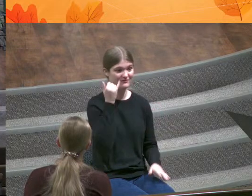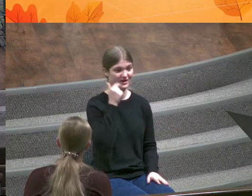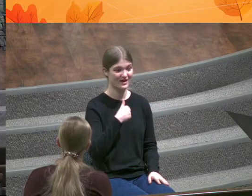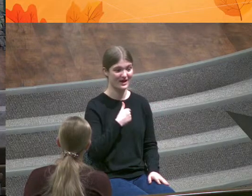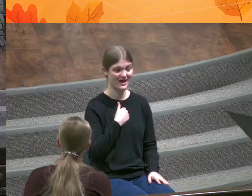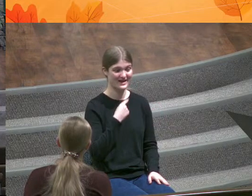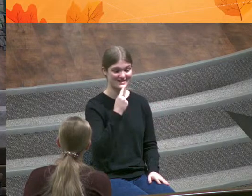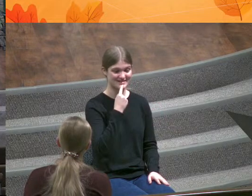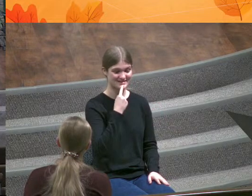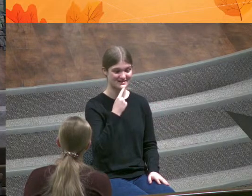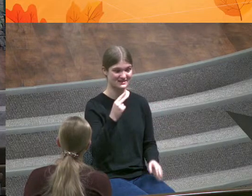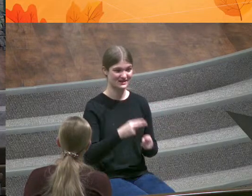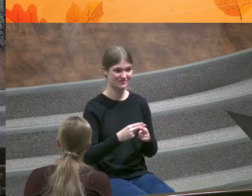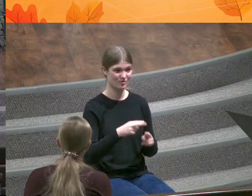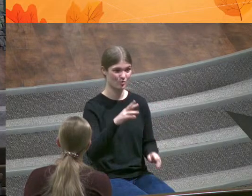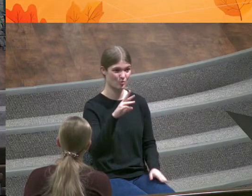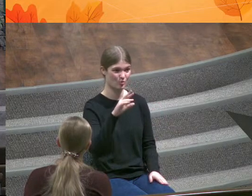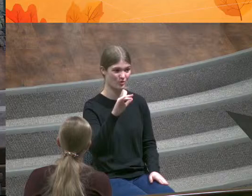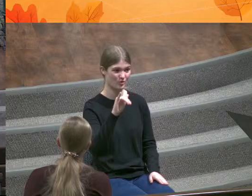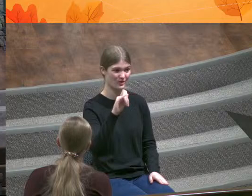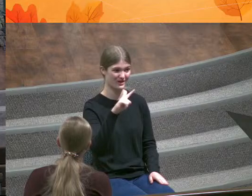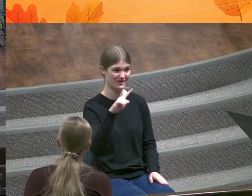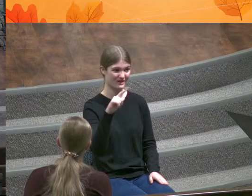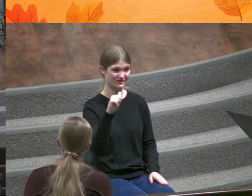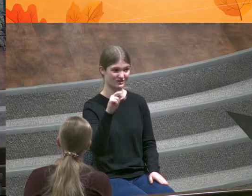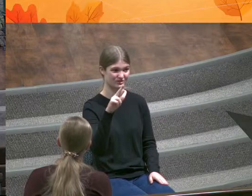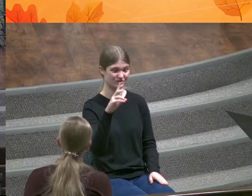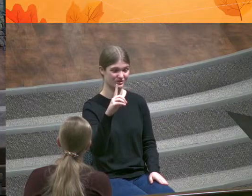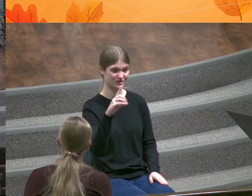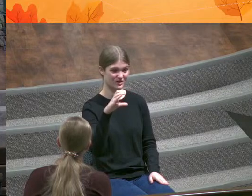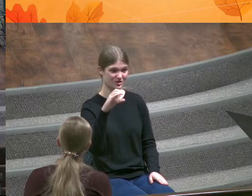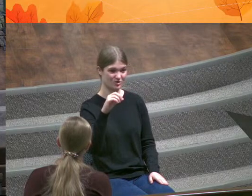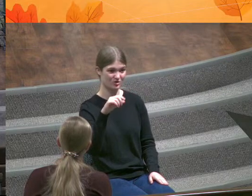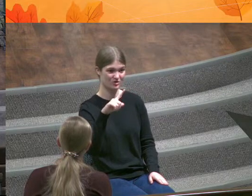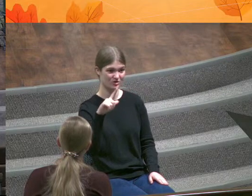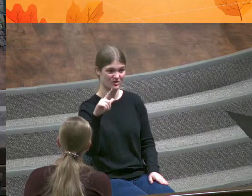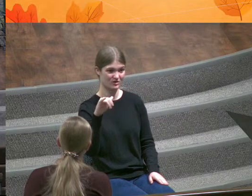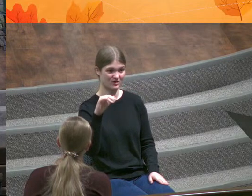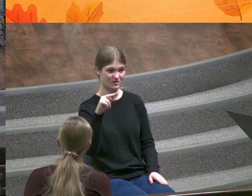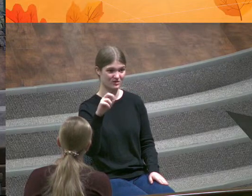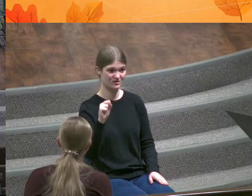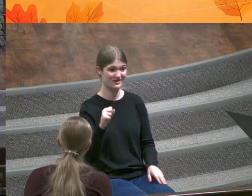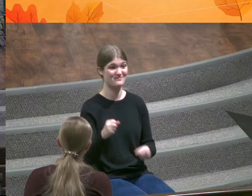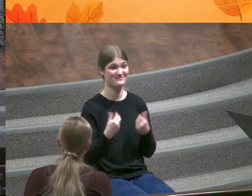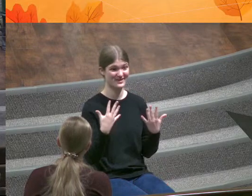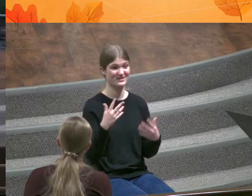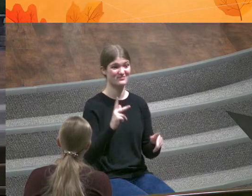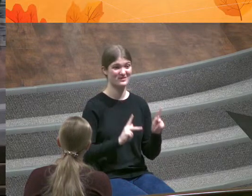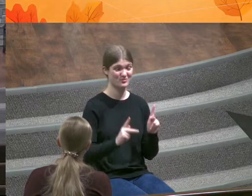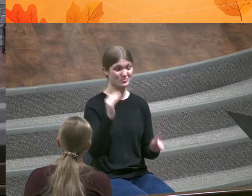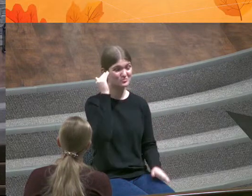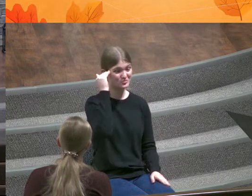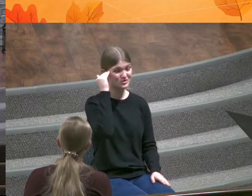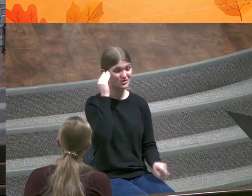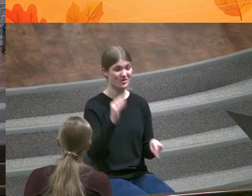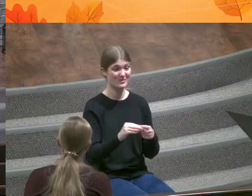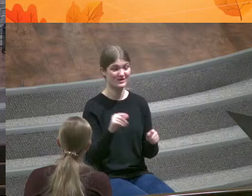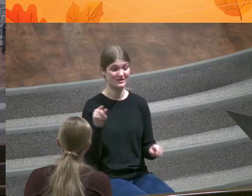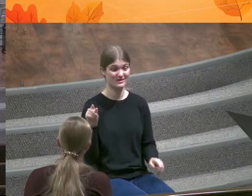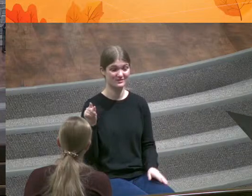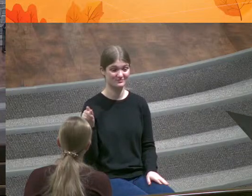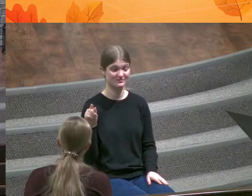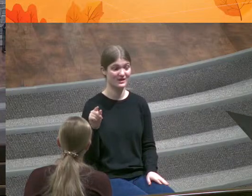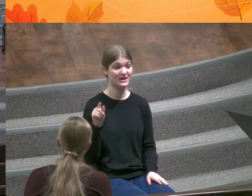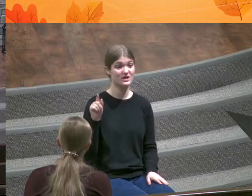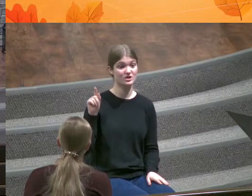If I said the name Willard Collins, I do say the name Willard Collins in this room, most people would know who I was talking about. Oh man, Brother Collins